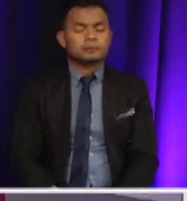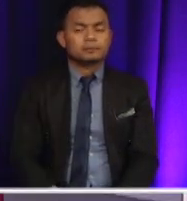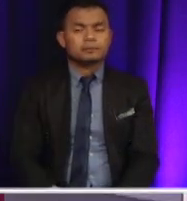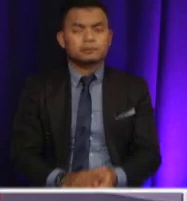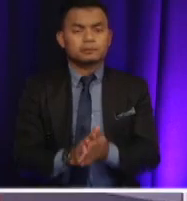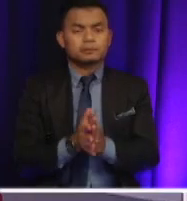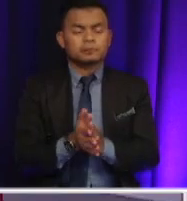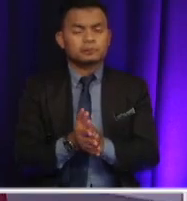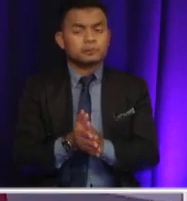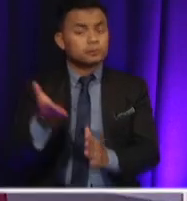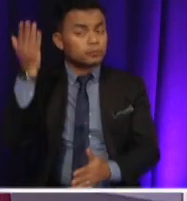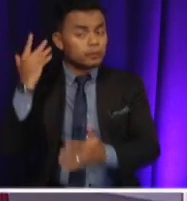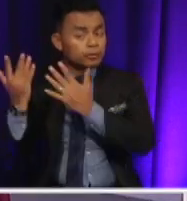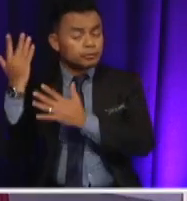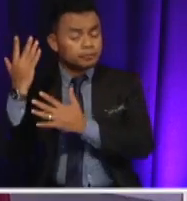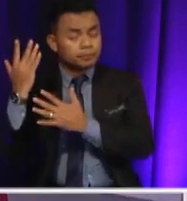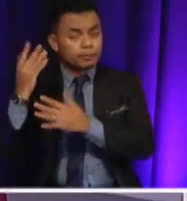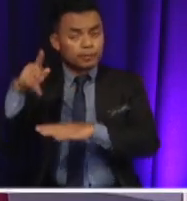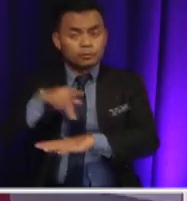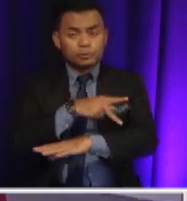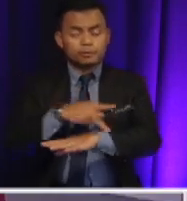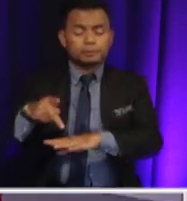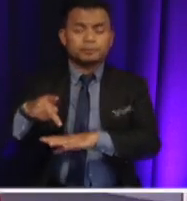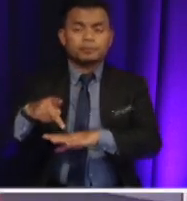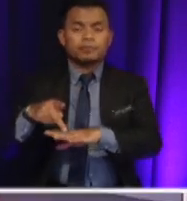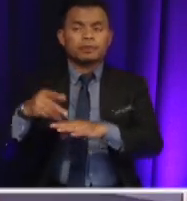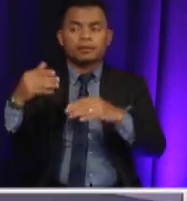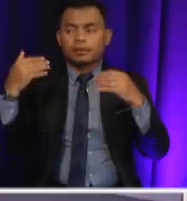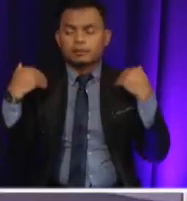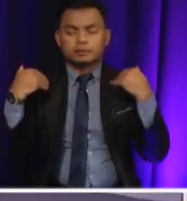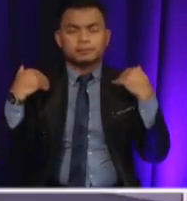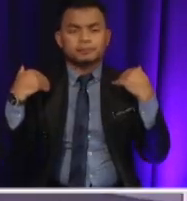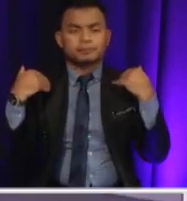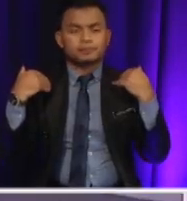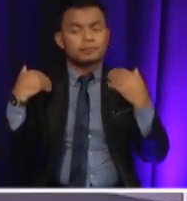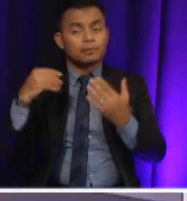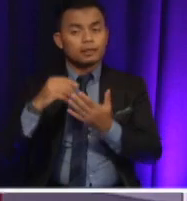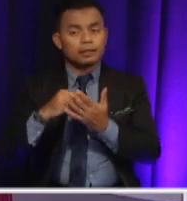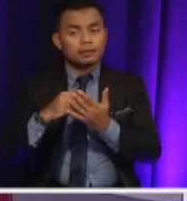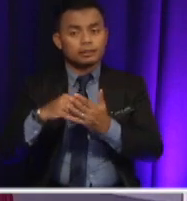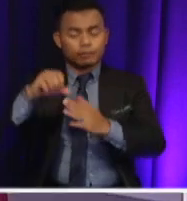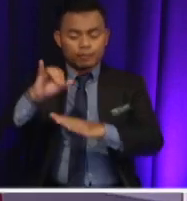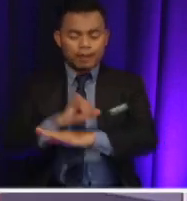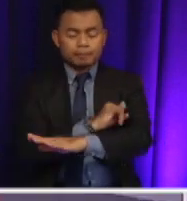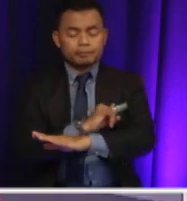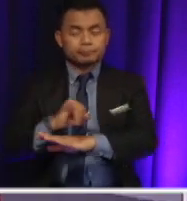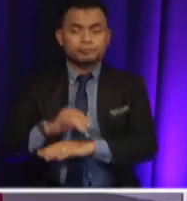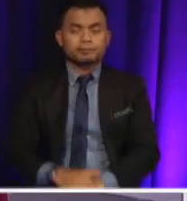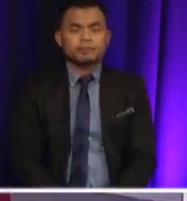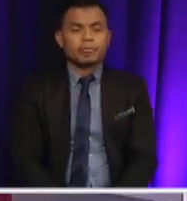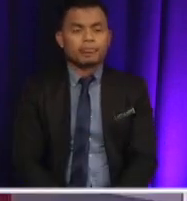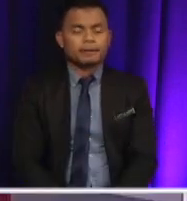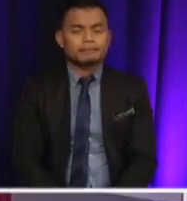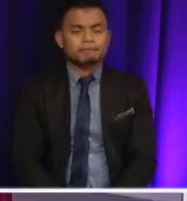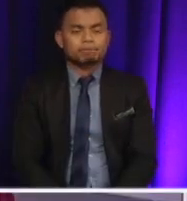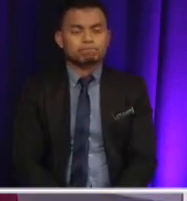to rhyme with each other. Like a poem that we both are going to read at the end of the show. It's meant to rhyme because